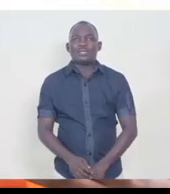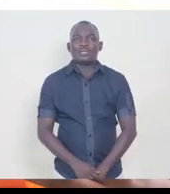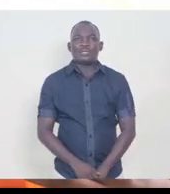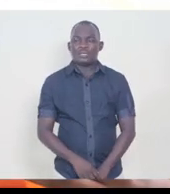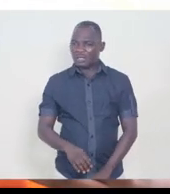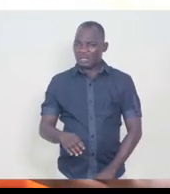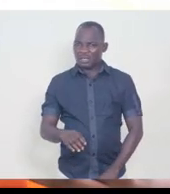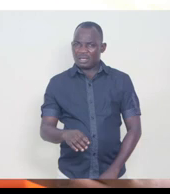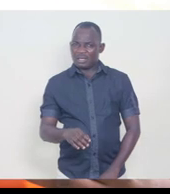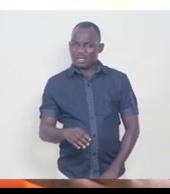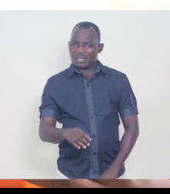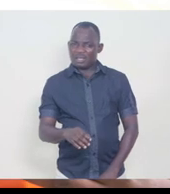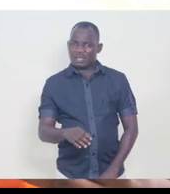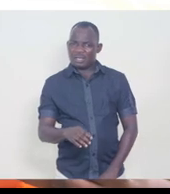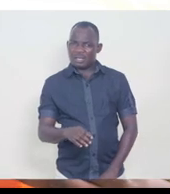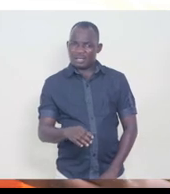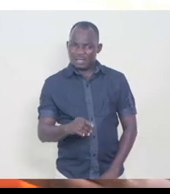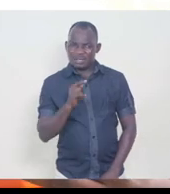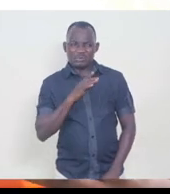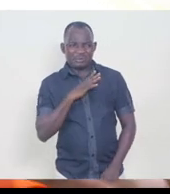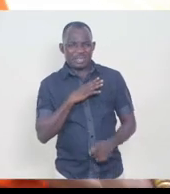Coco, are you okay?